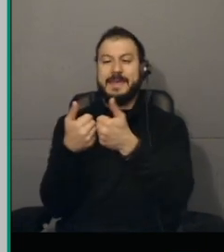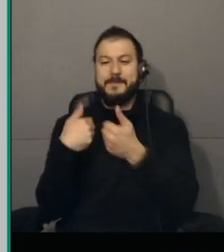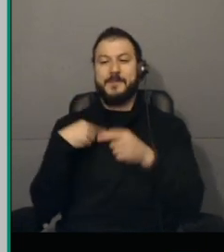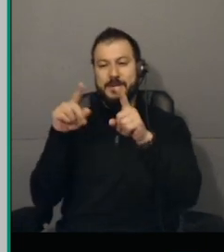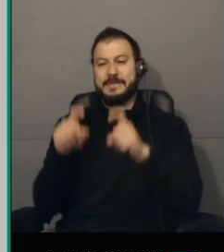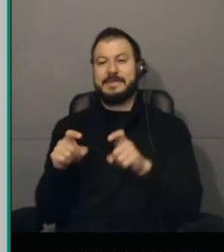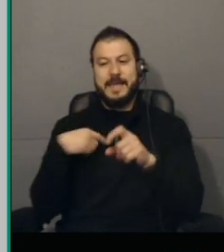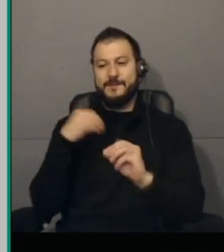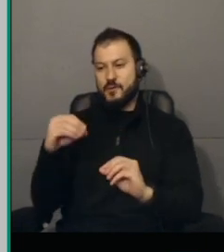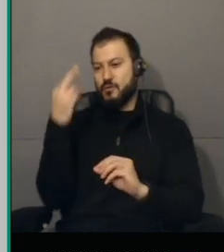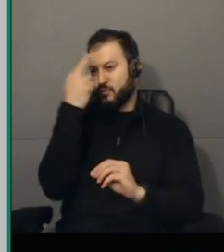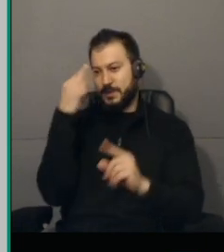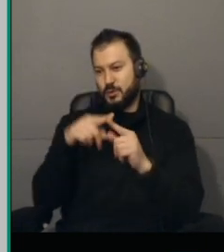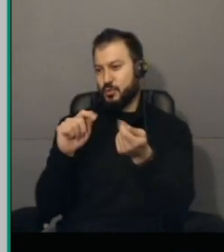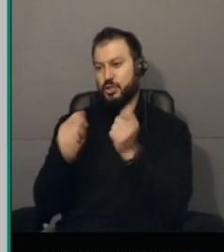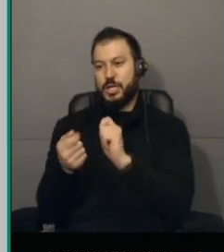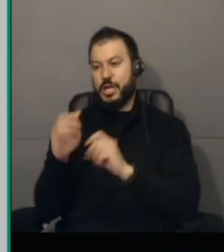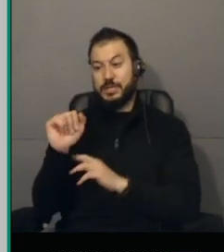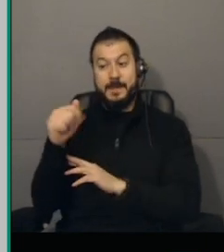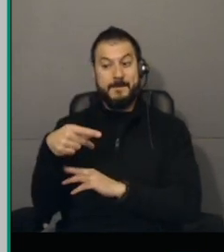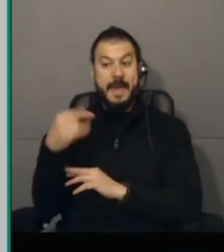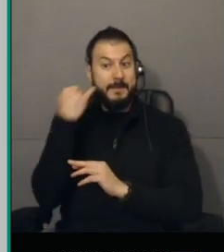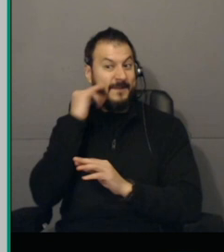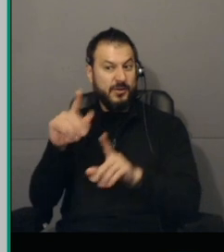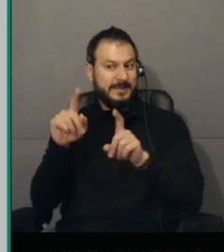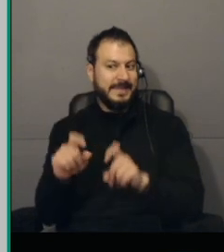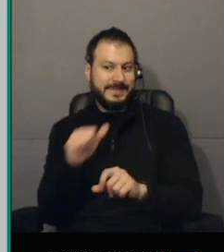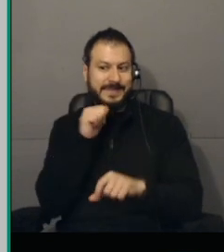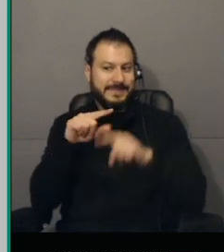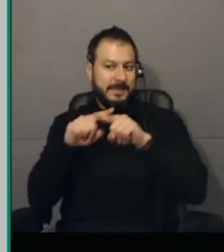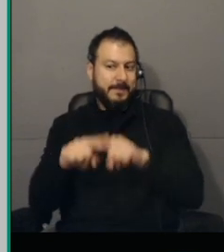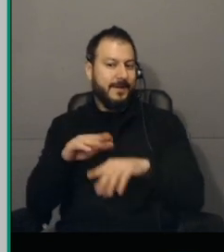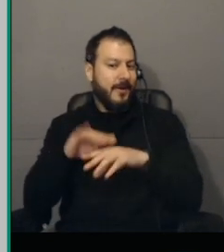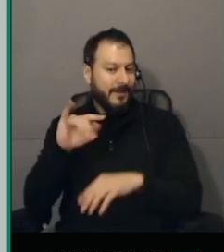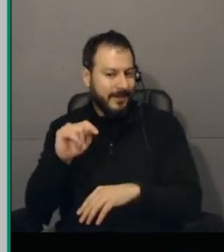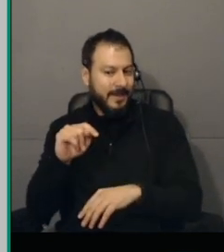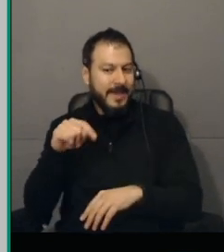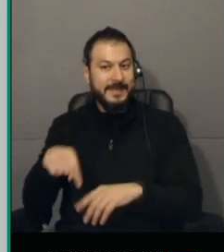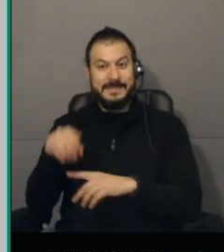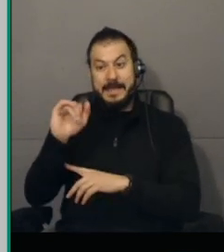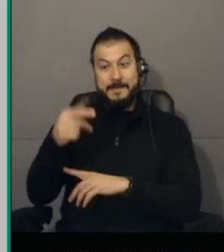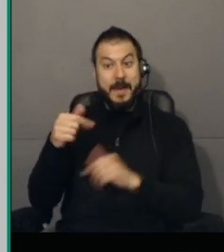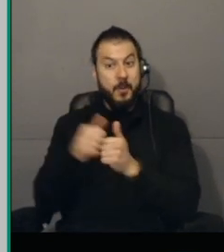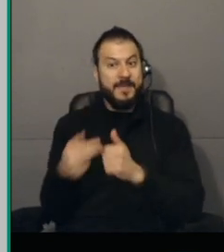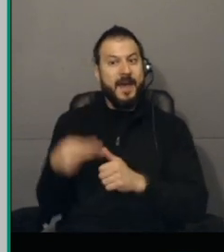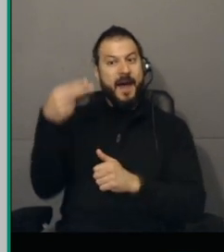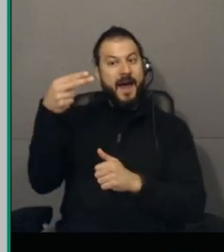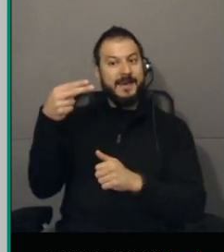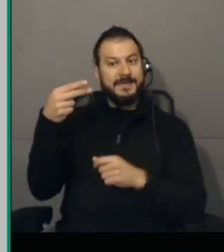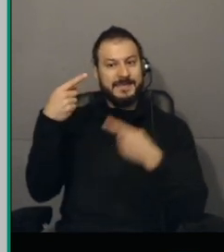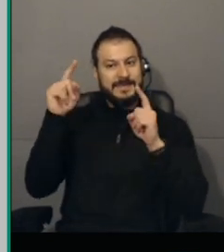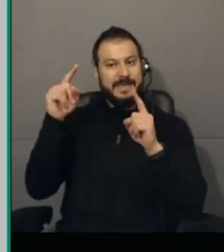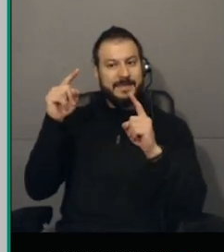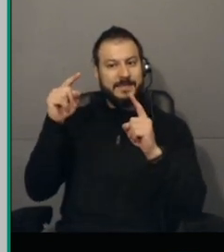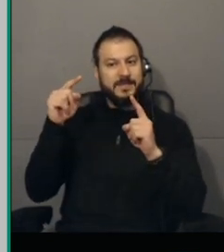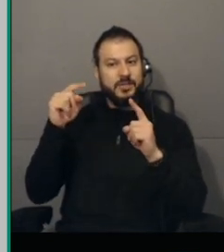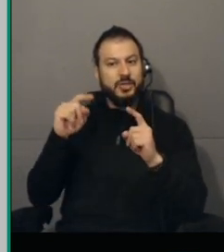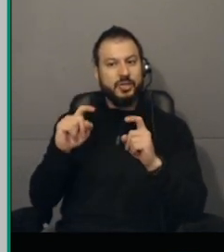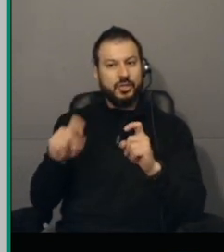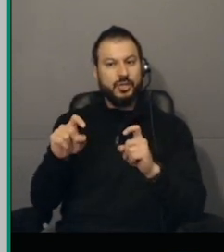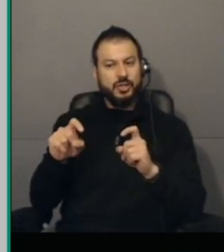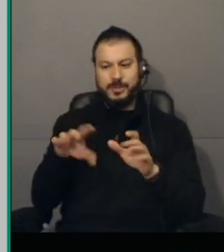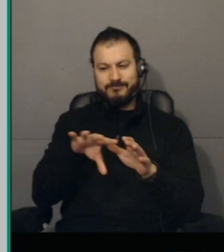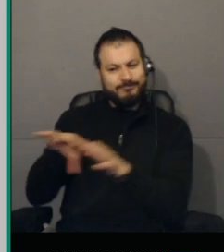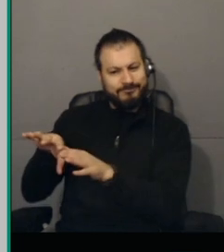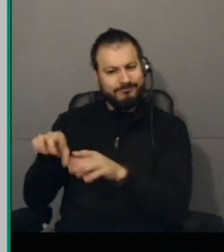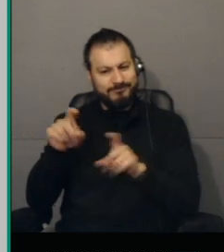our testers have had no reason to change the map if their test doesn't depend on it. And since this is a map with high success rates, this should be an incentive to switch up our